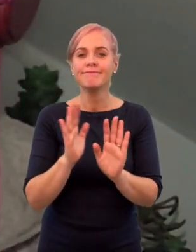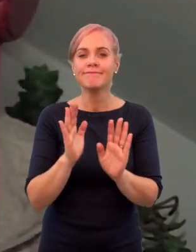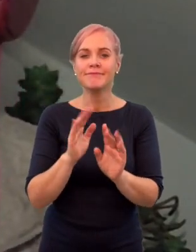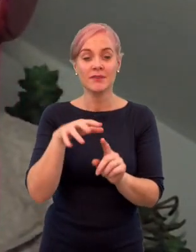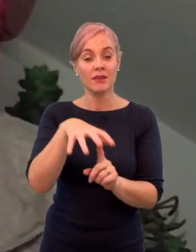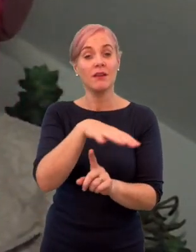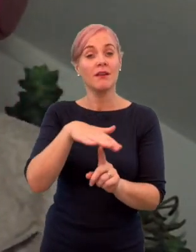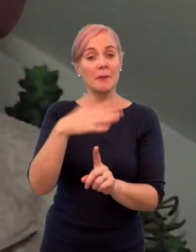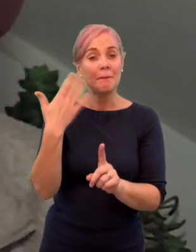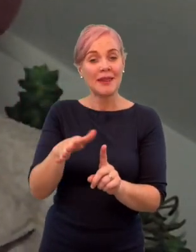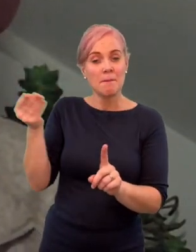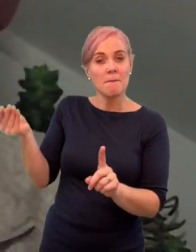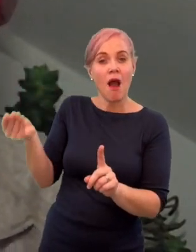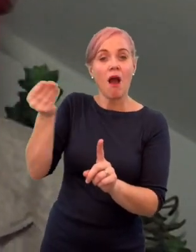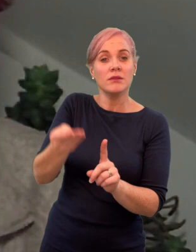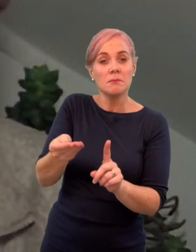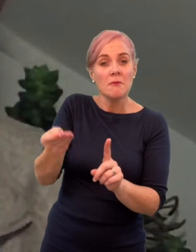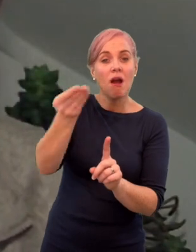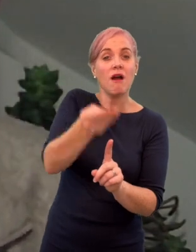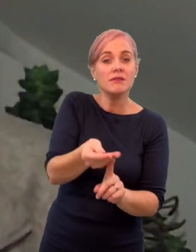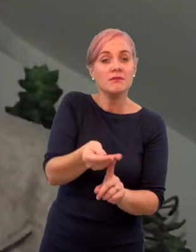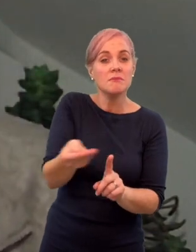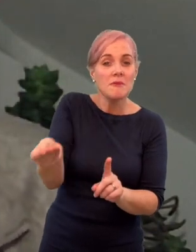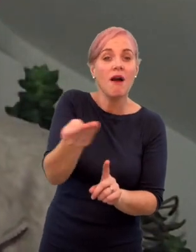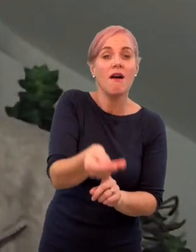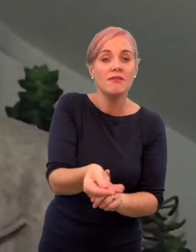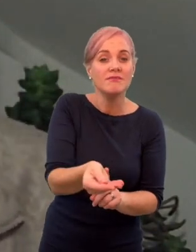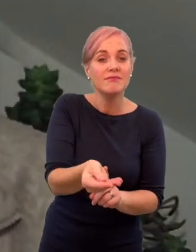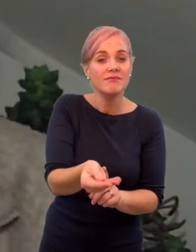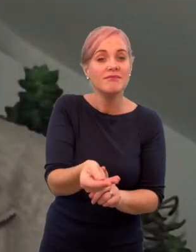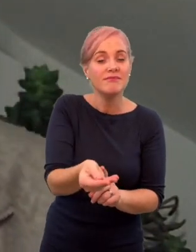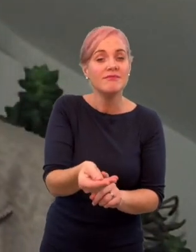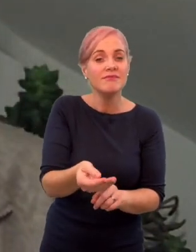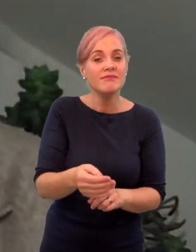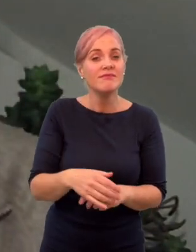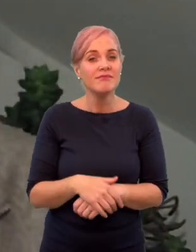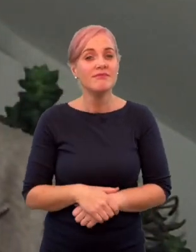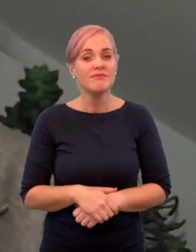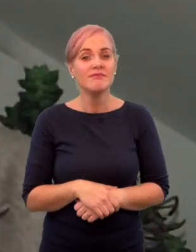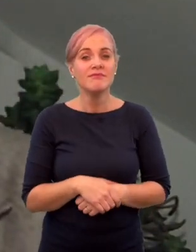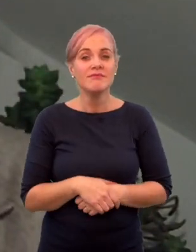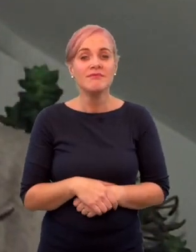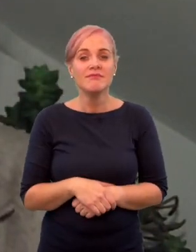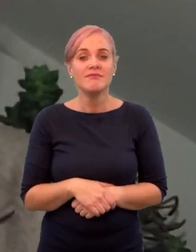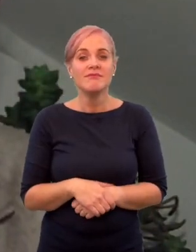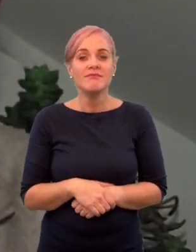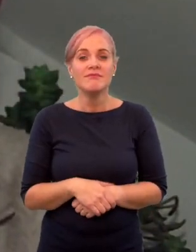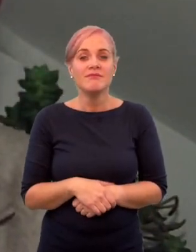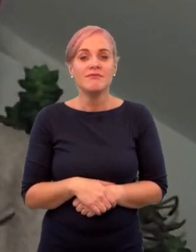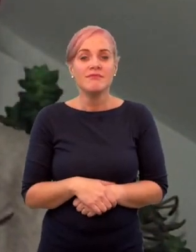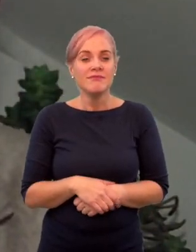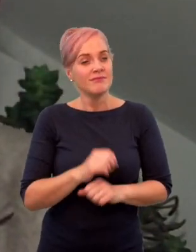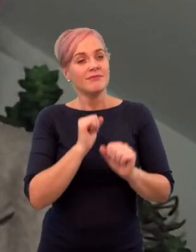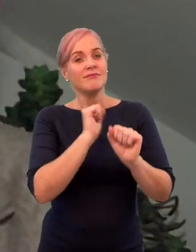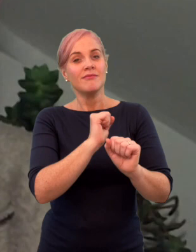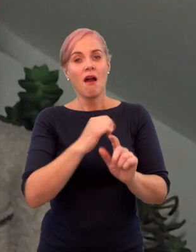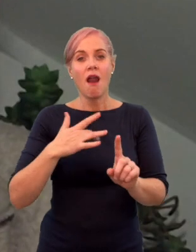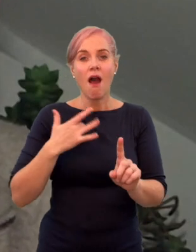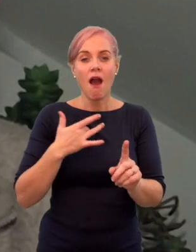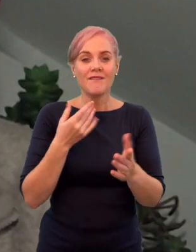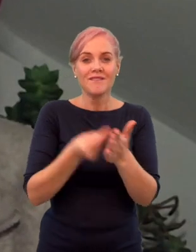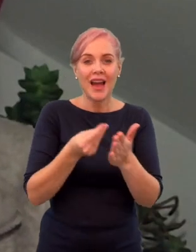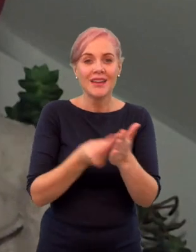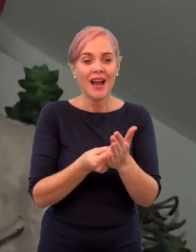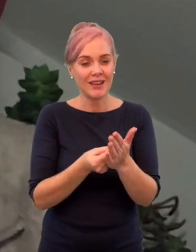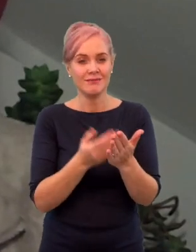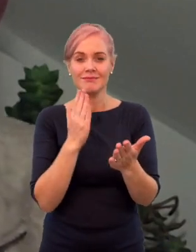It's sort of a place where they've either inherited items from past homeowners. Um, and it just